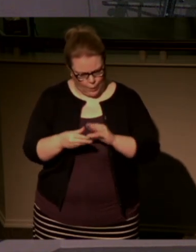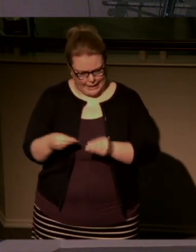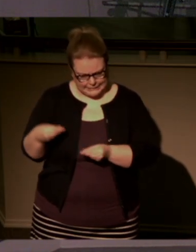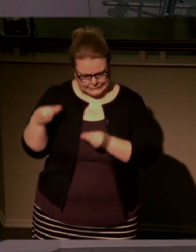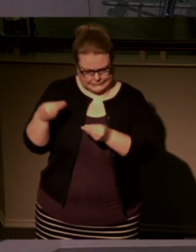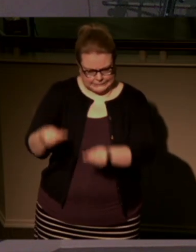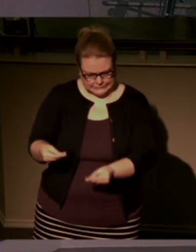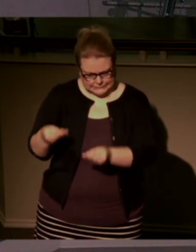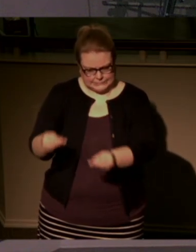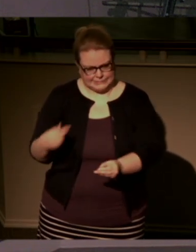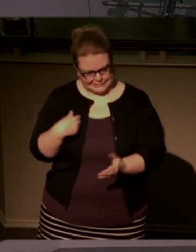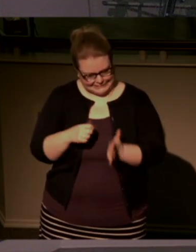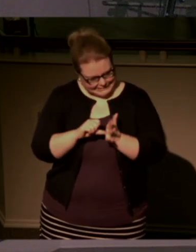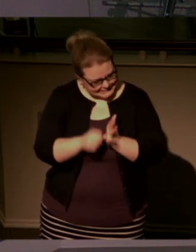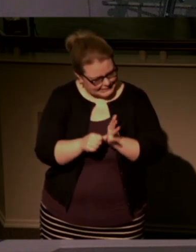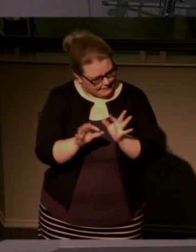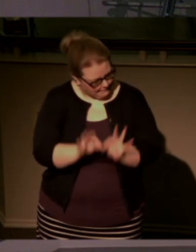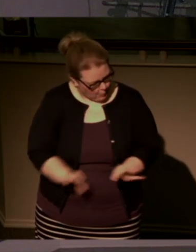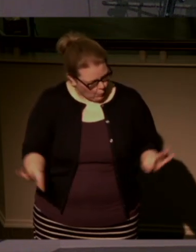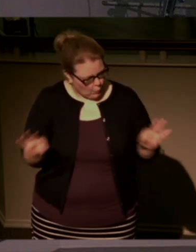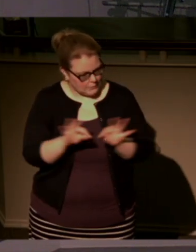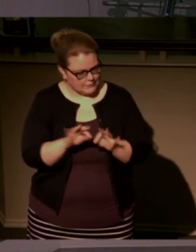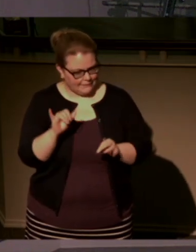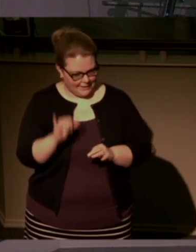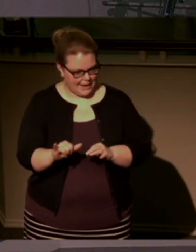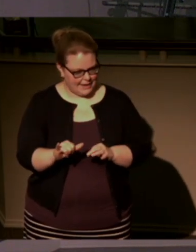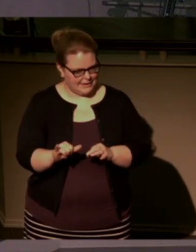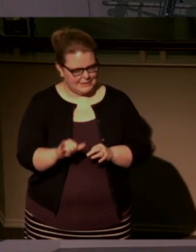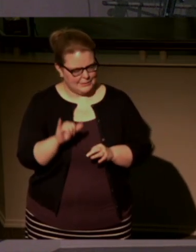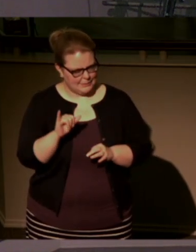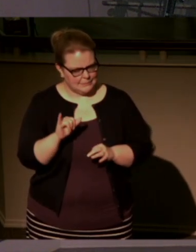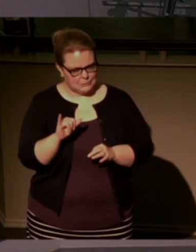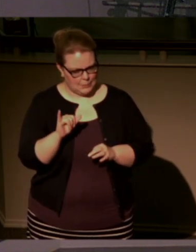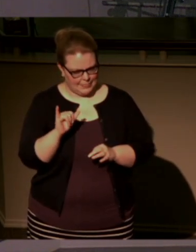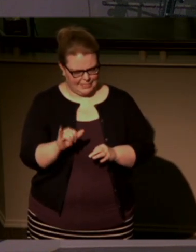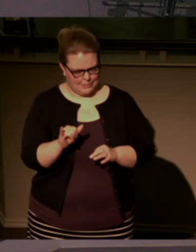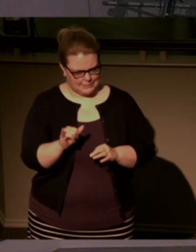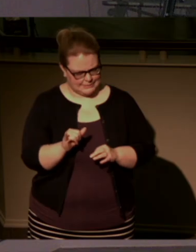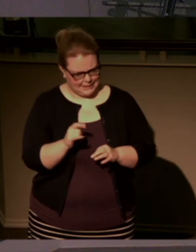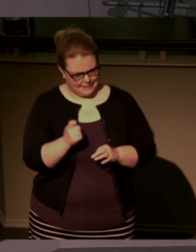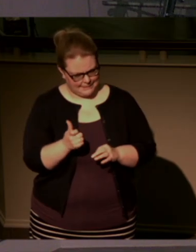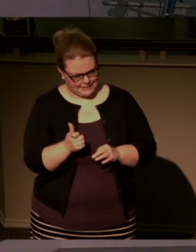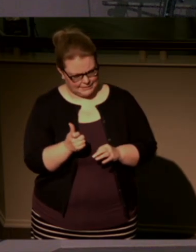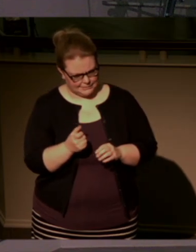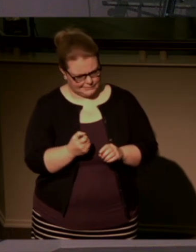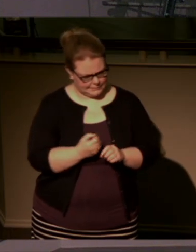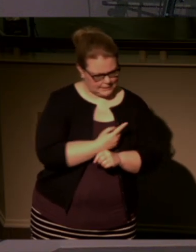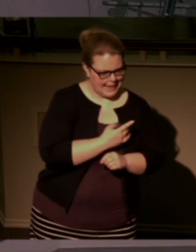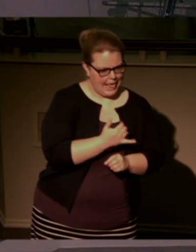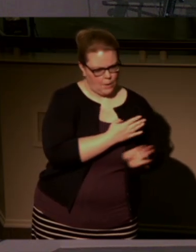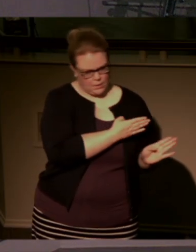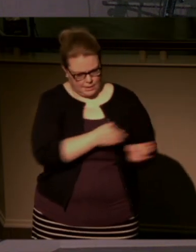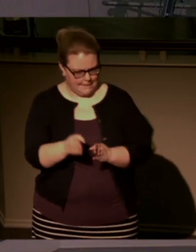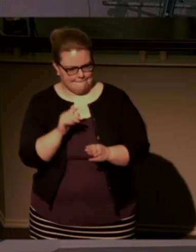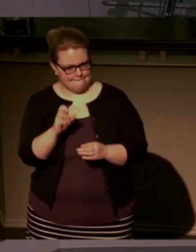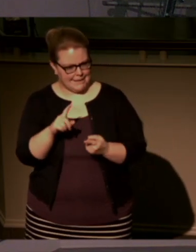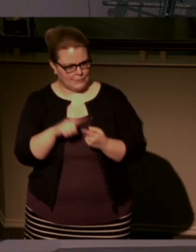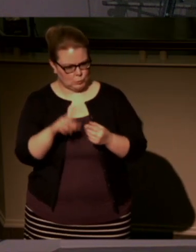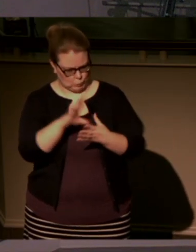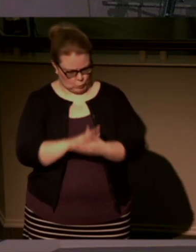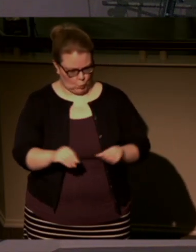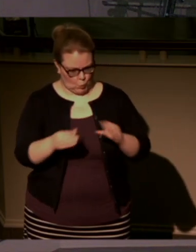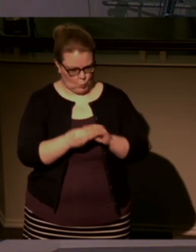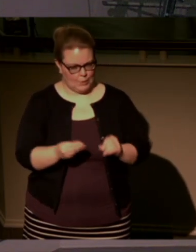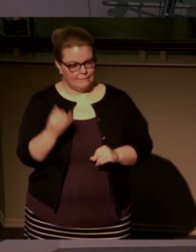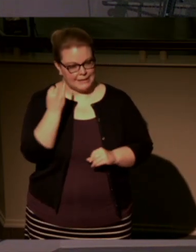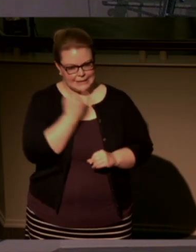about how important that was. And now we get back to the main line of the narrative where Israel is literally marching